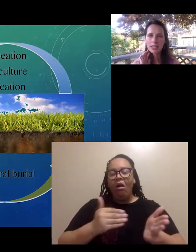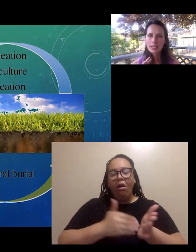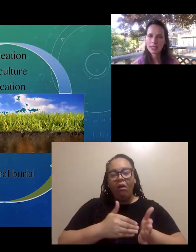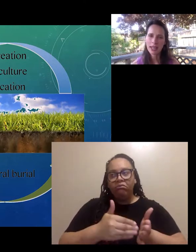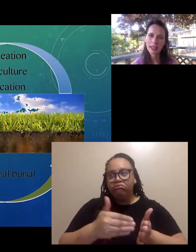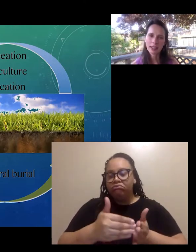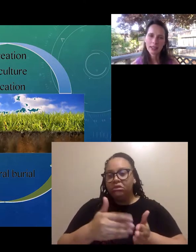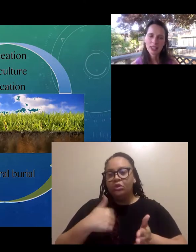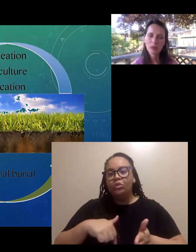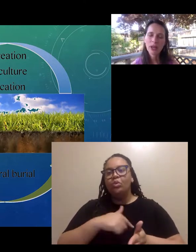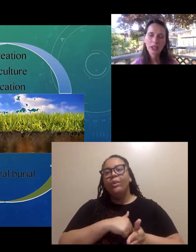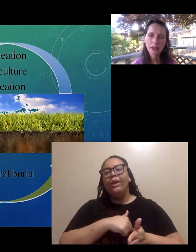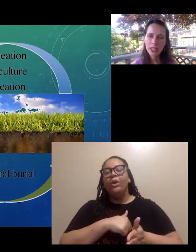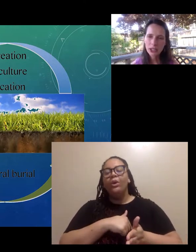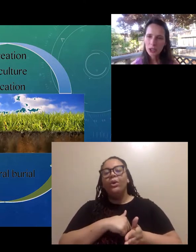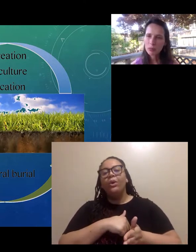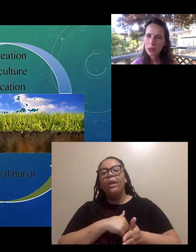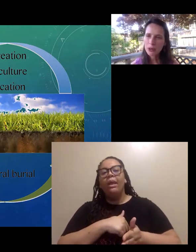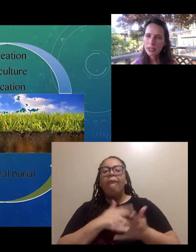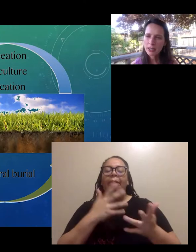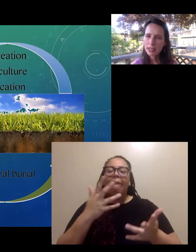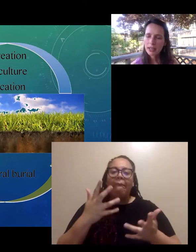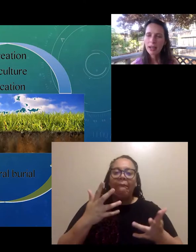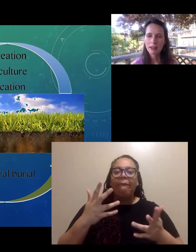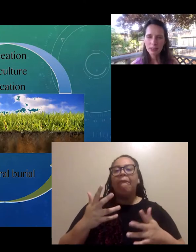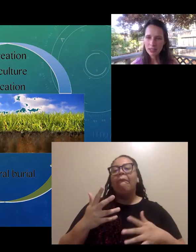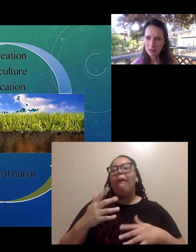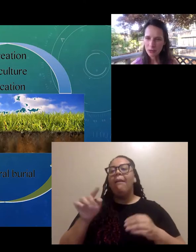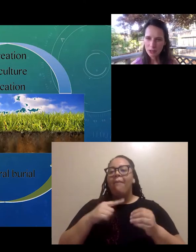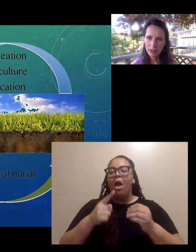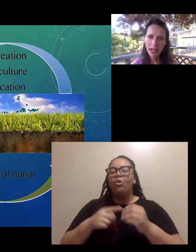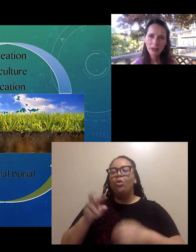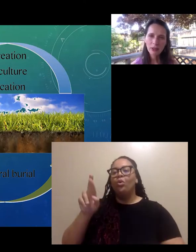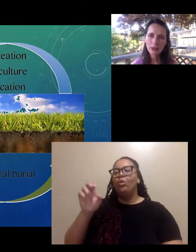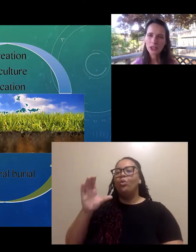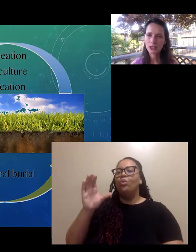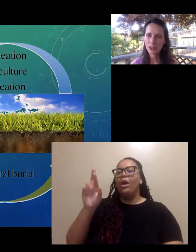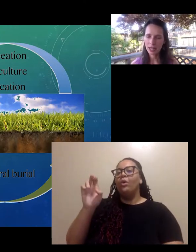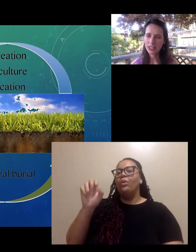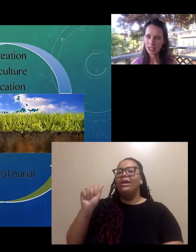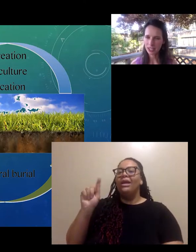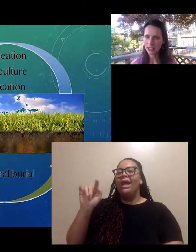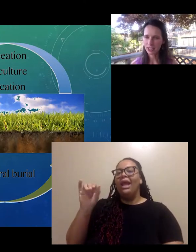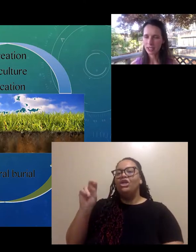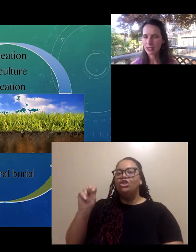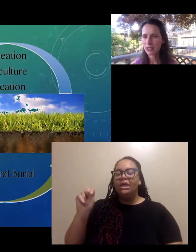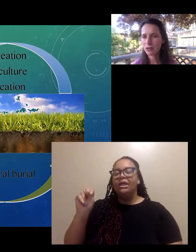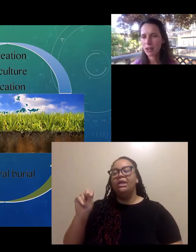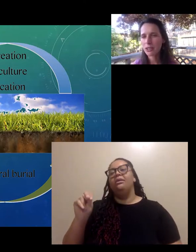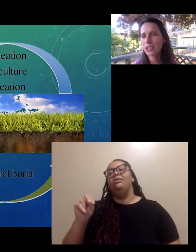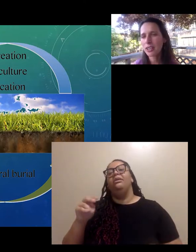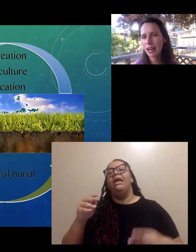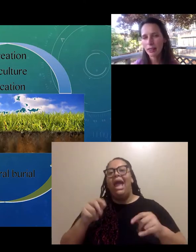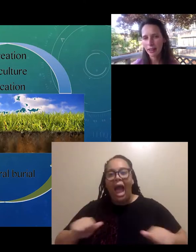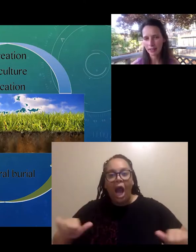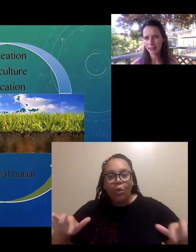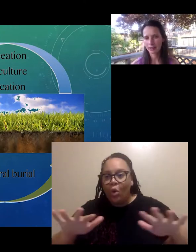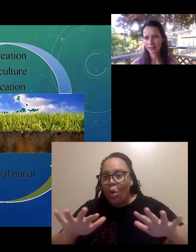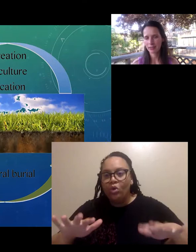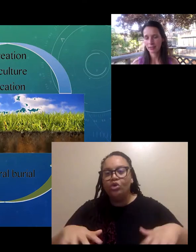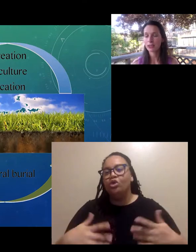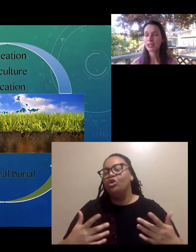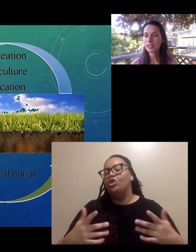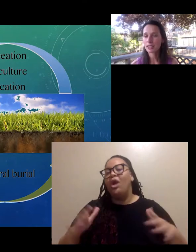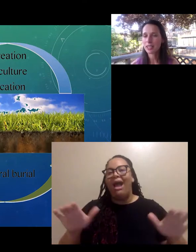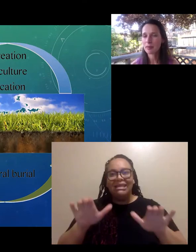folding into that some recreation component, often some sort of agriculture or education. And so I'll share how that